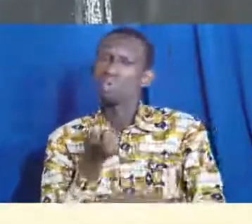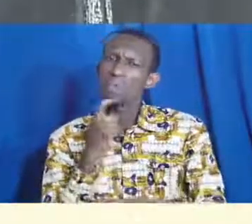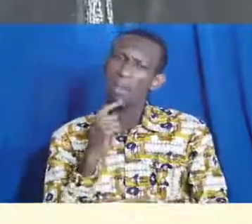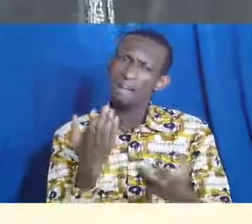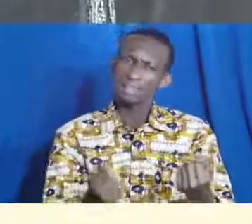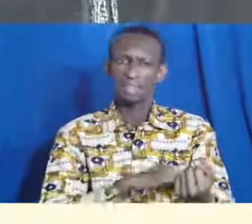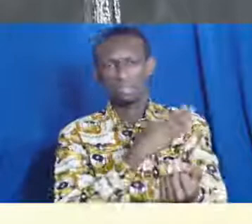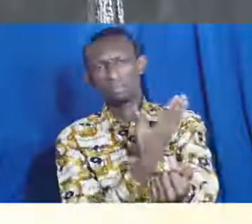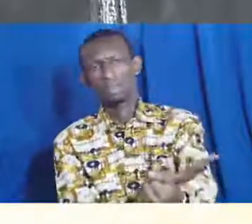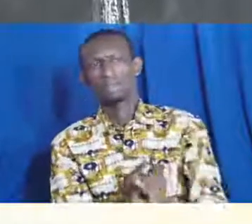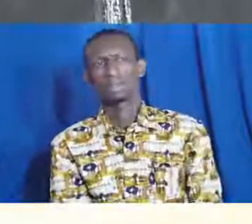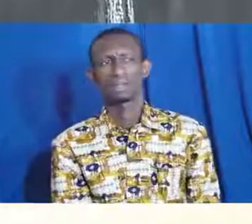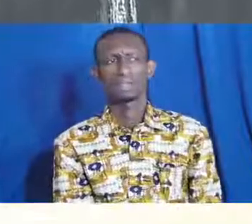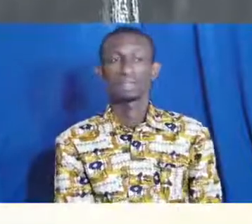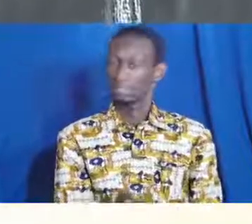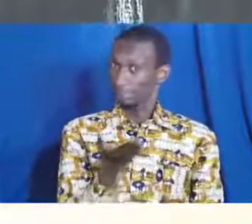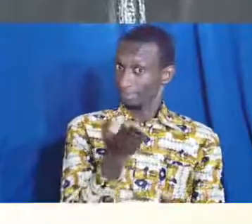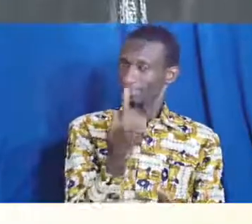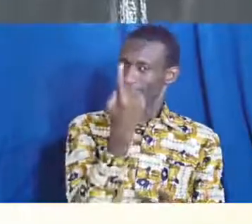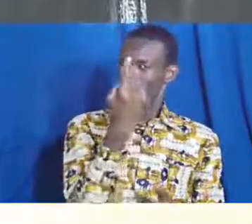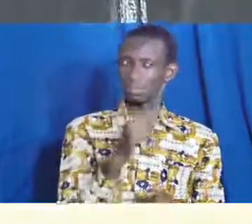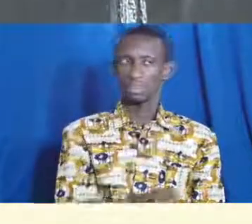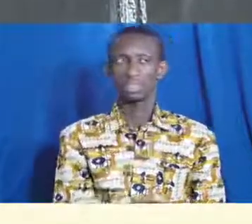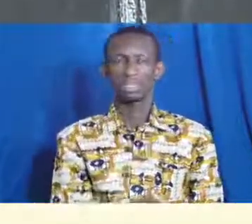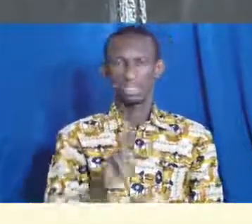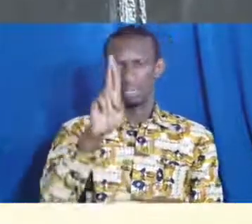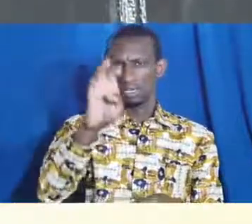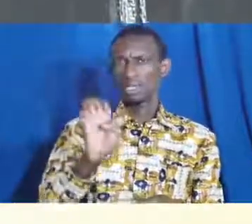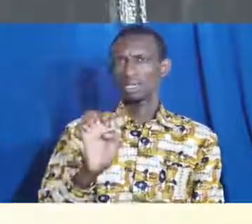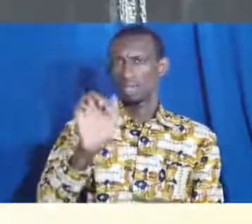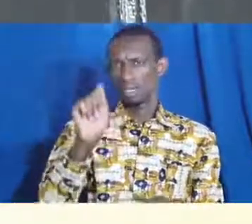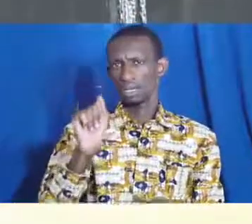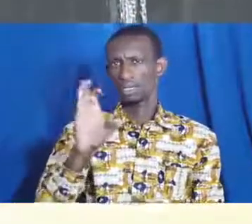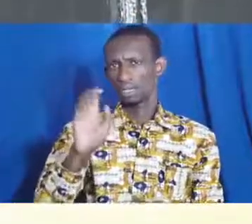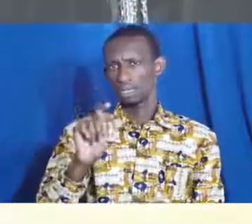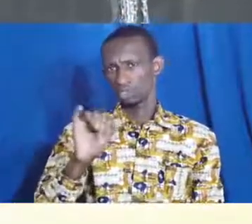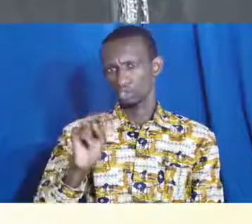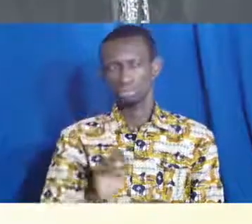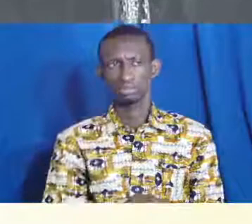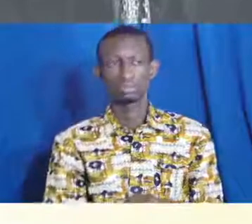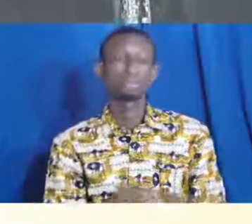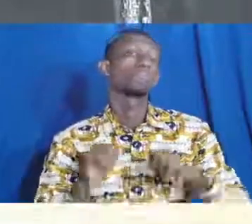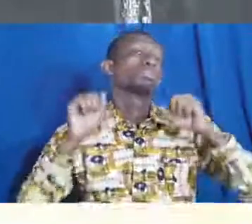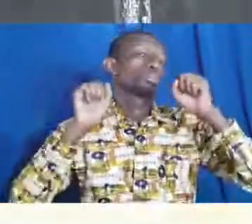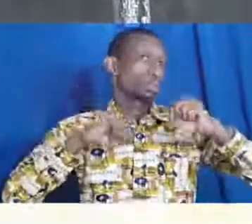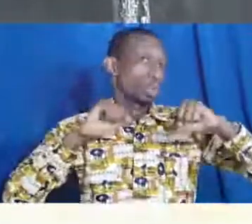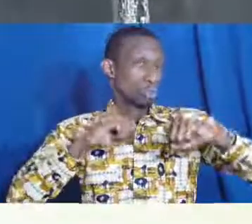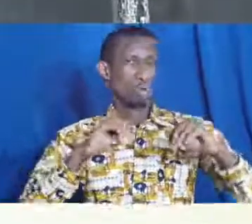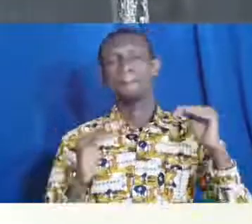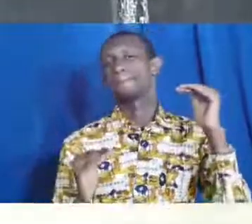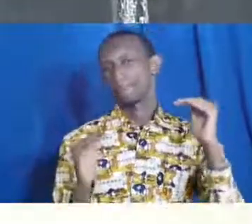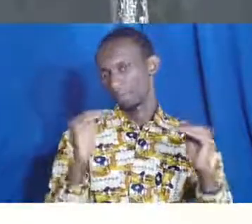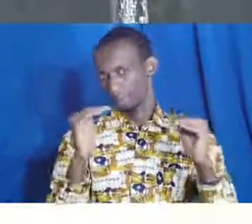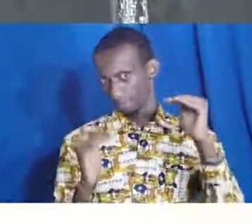the reactions that we can call combustion. Remember, you can also balance the reaction. So, but we can have some